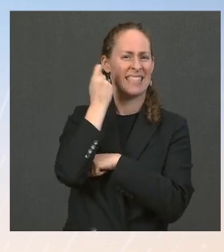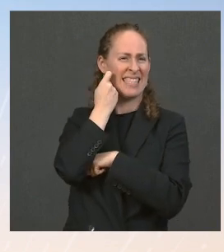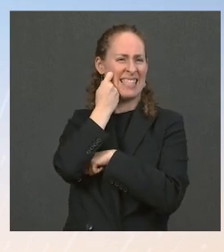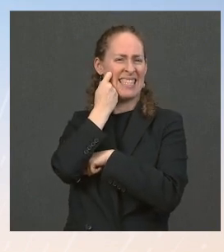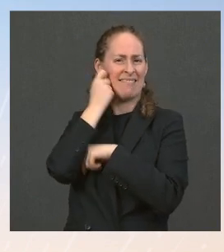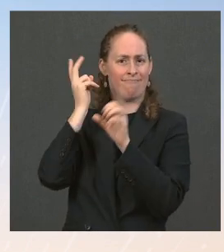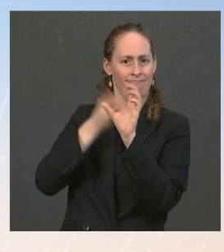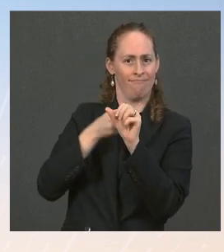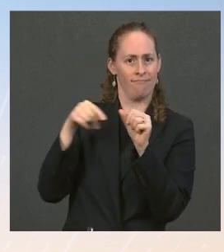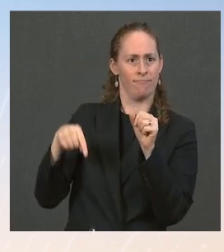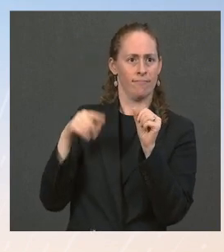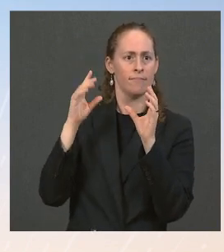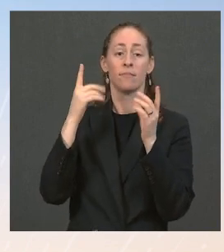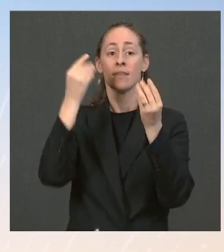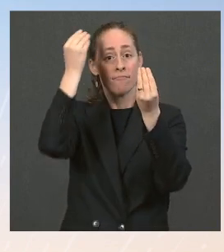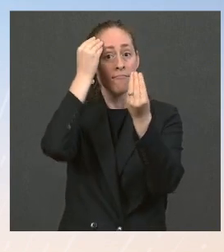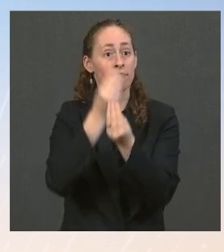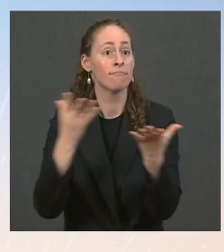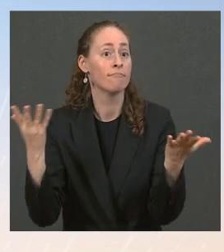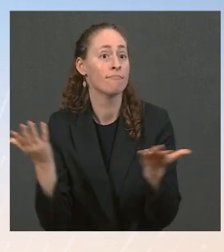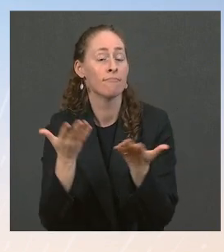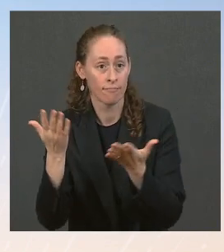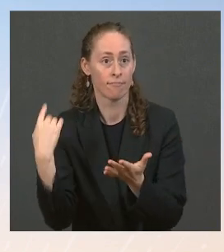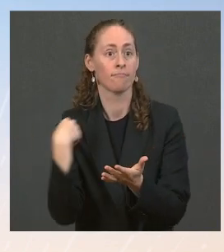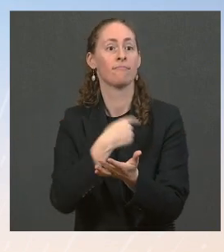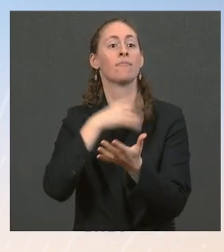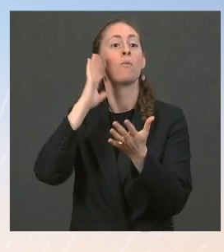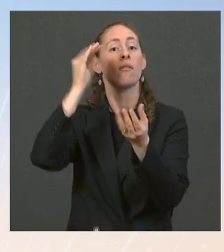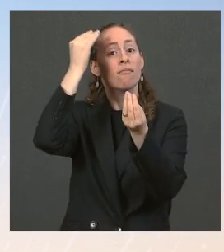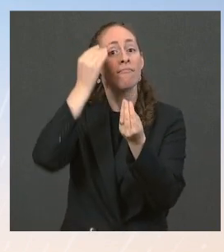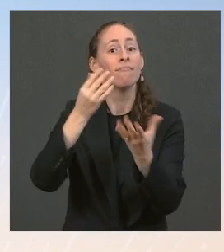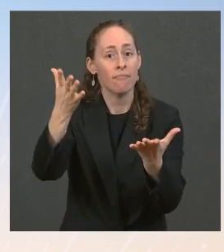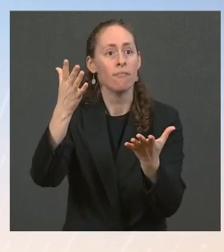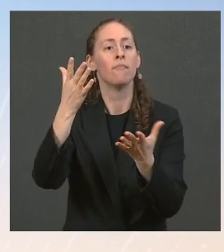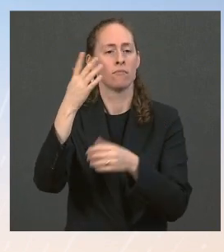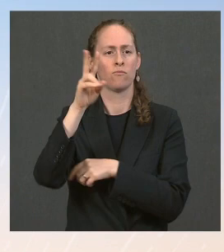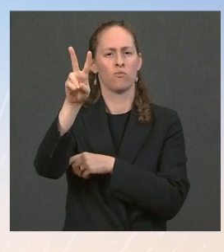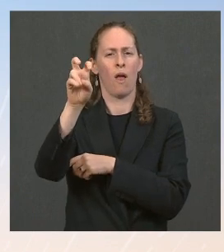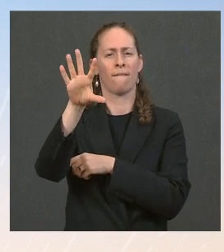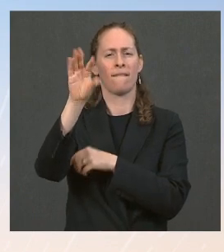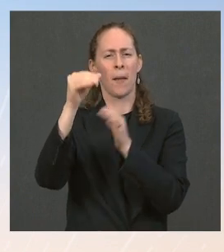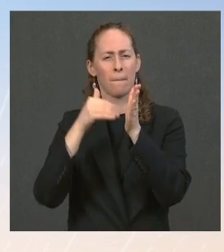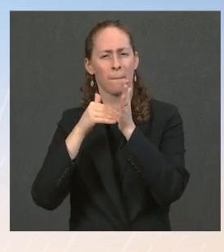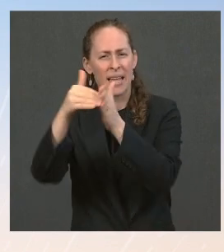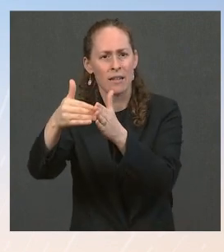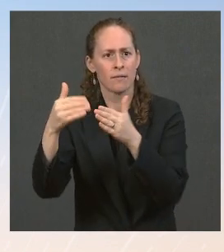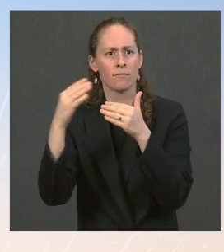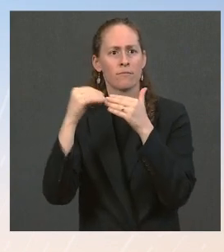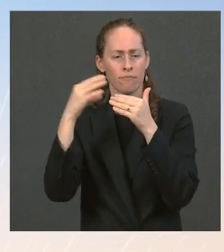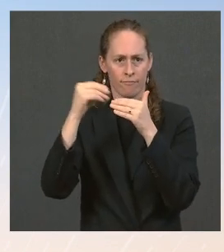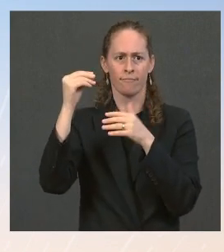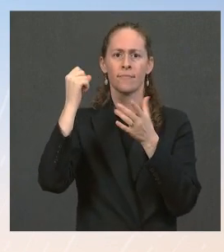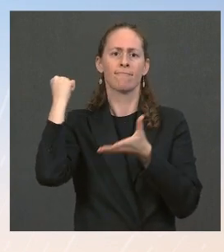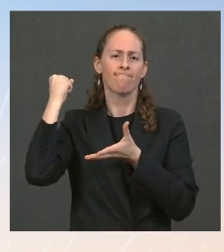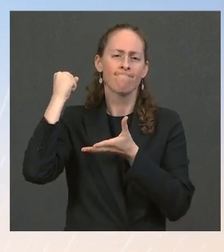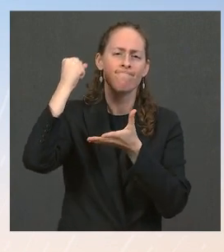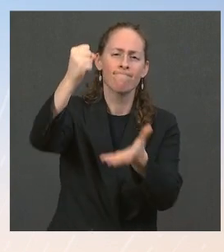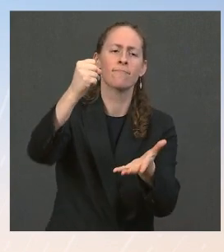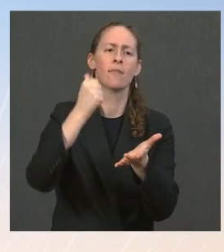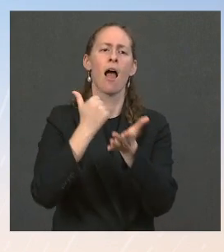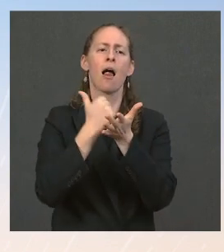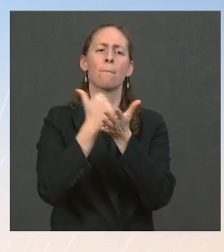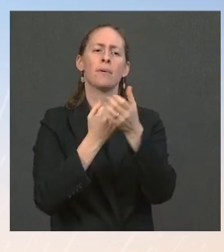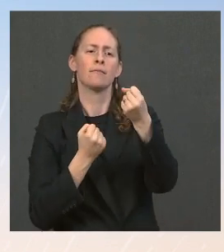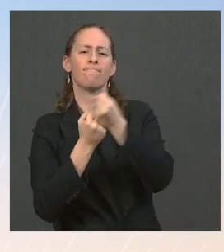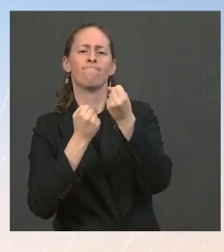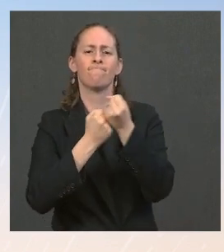least $250 million to establish a new Global Health Security Financial Intermediary Fund at the World Bank to coalesce resources